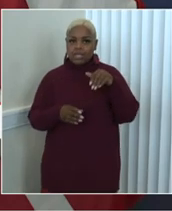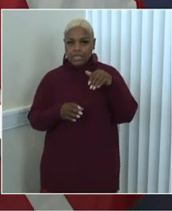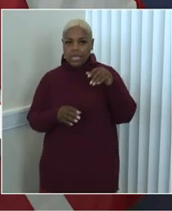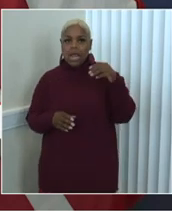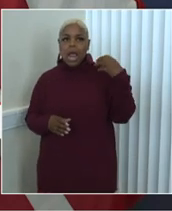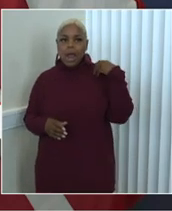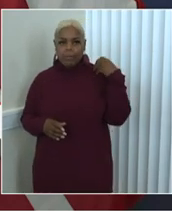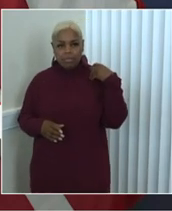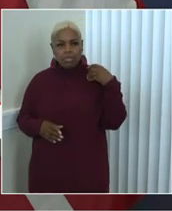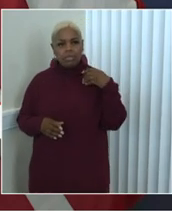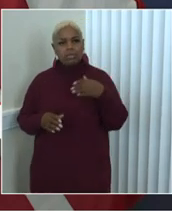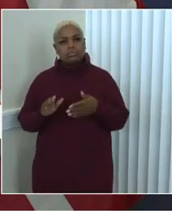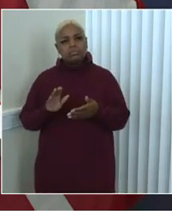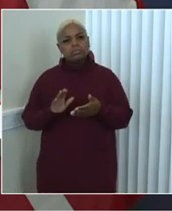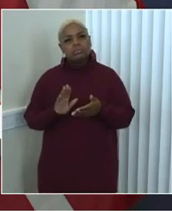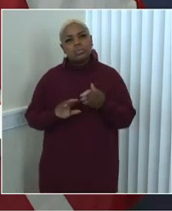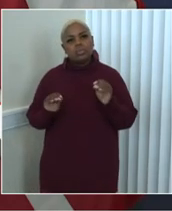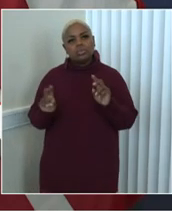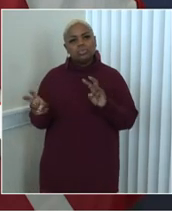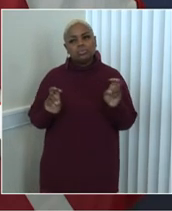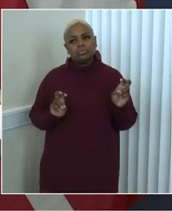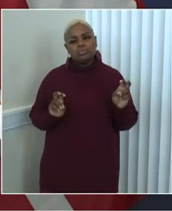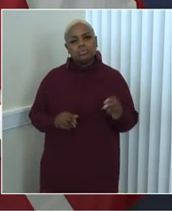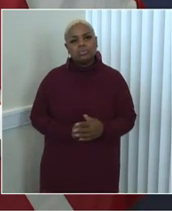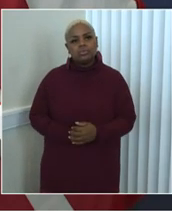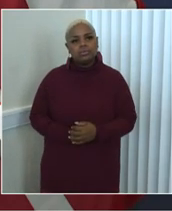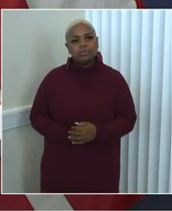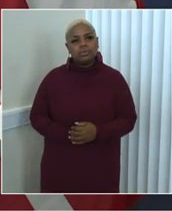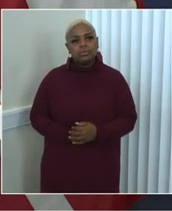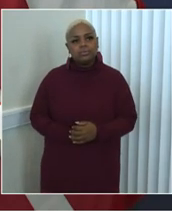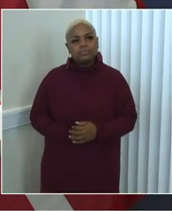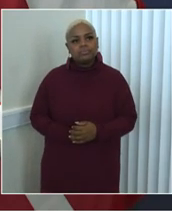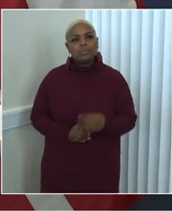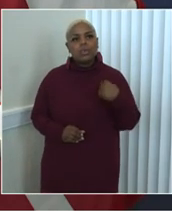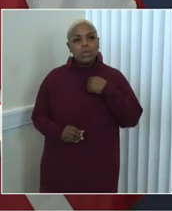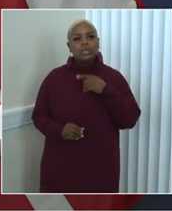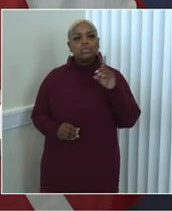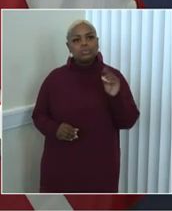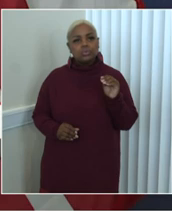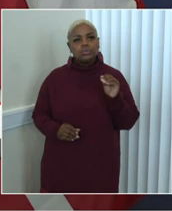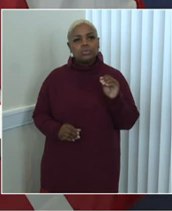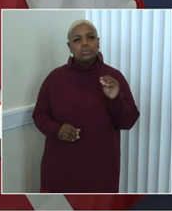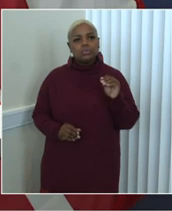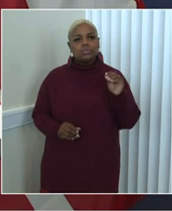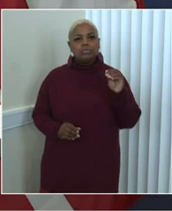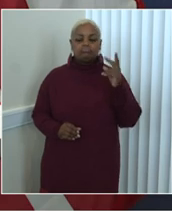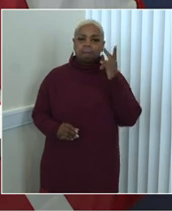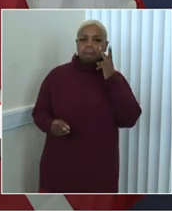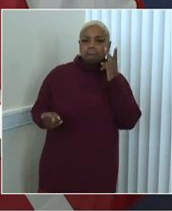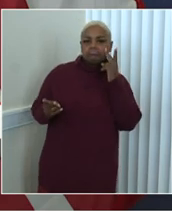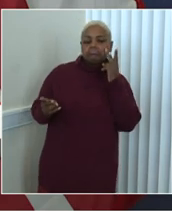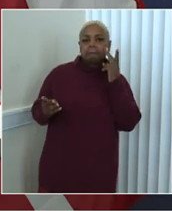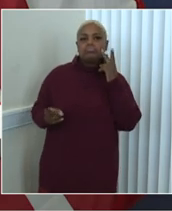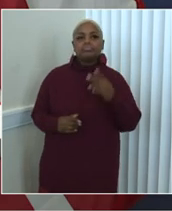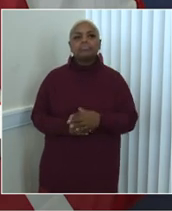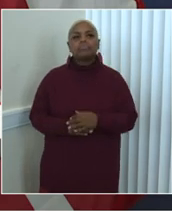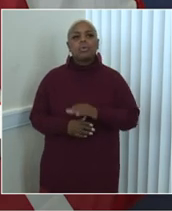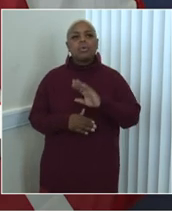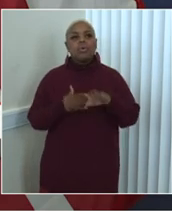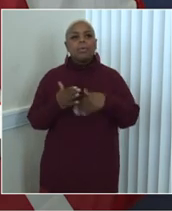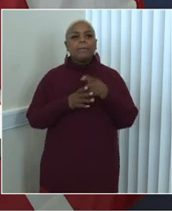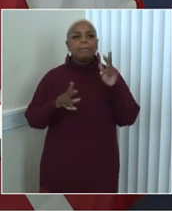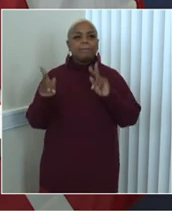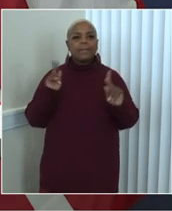no disruptions. We do anticipate that the more than 200,000 people that had tickets to the event will want